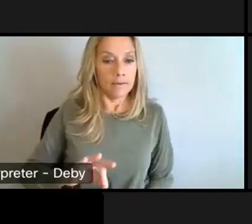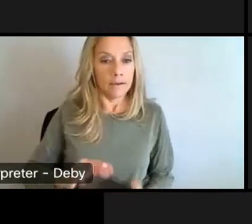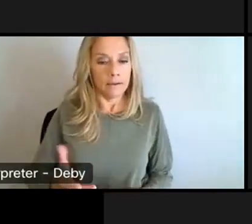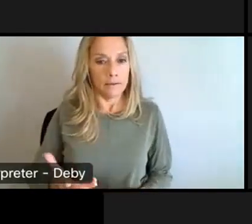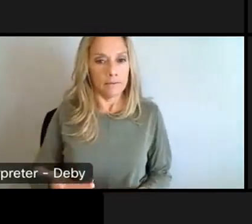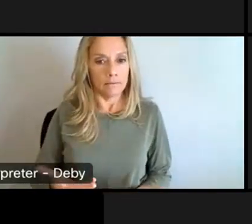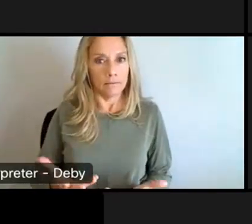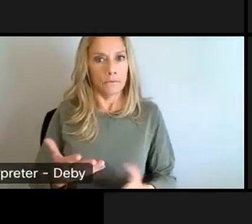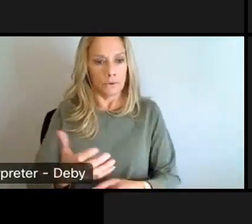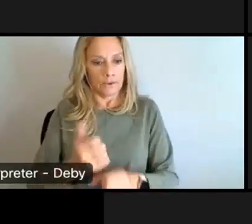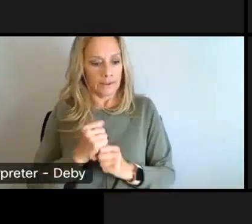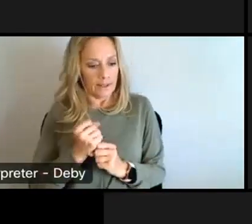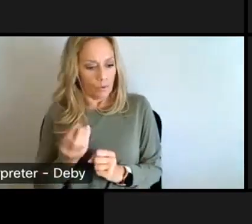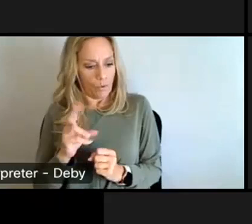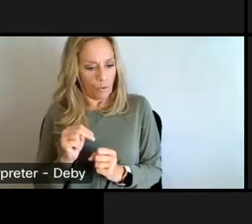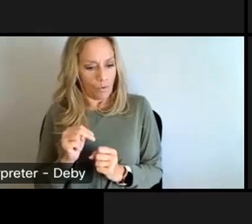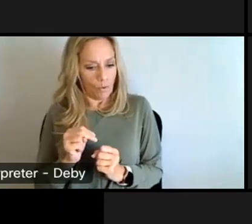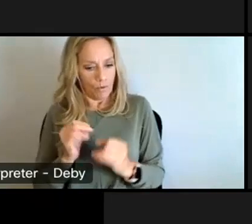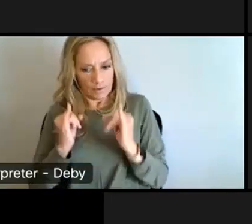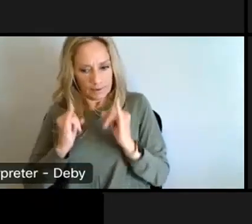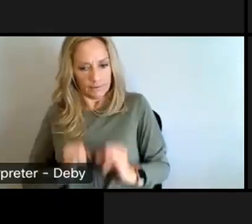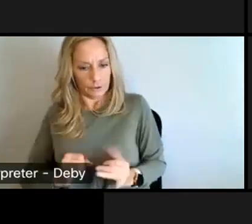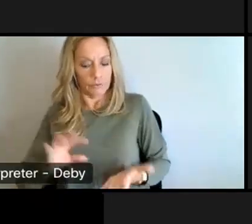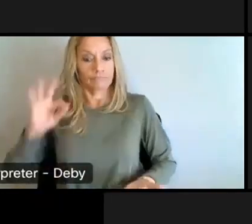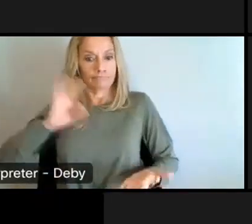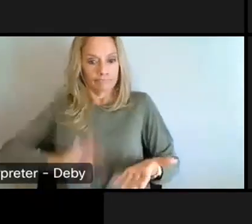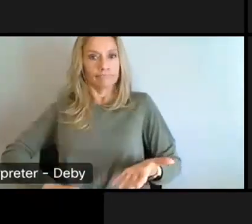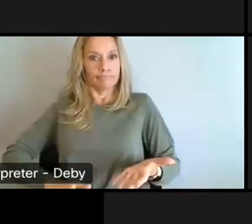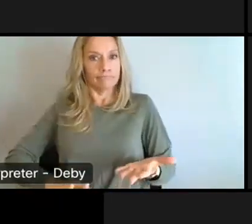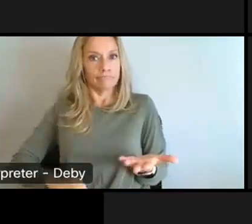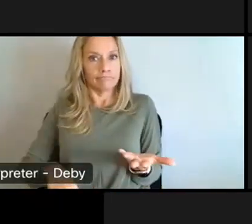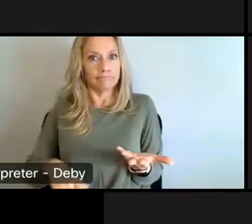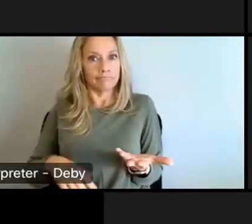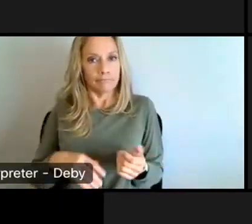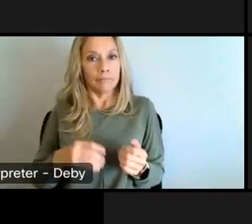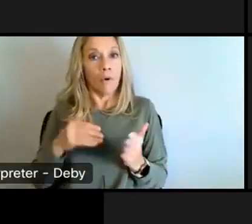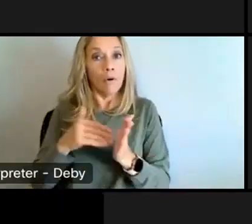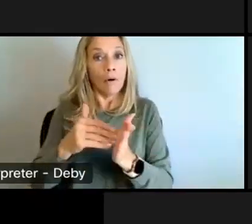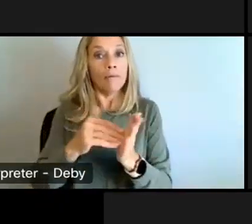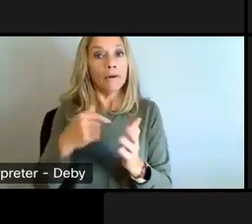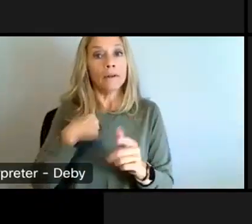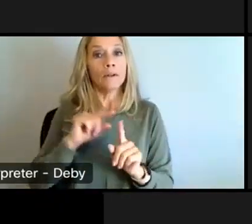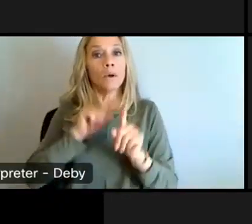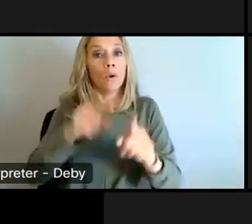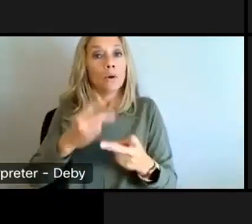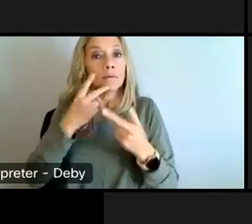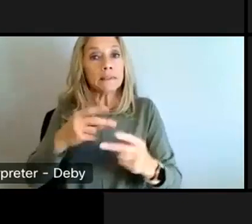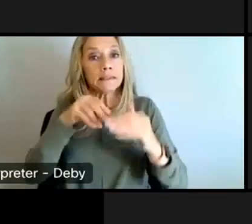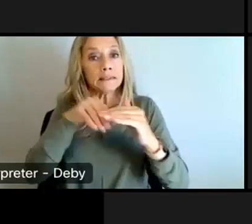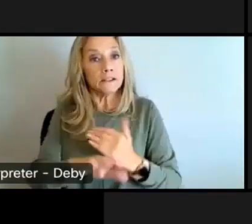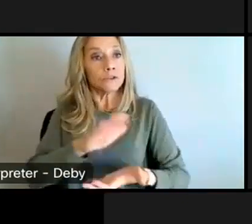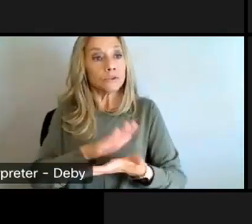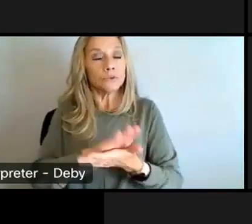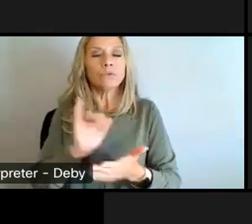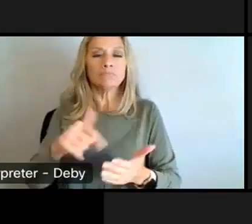that on your own are greater than what you're giving. So a lot of times if I'm going into schools, that's the subject